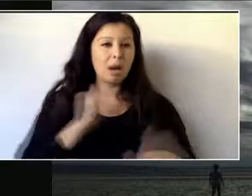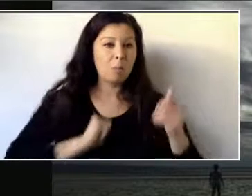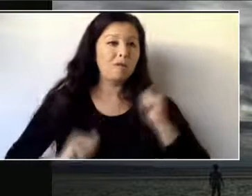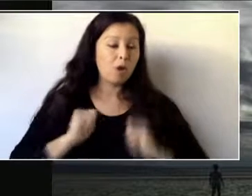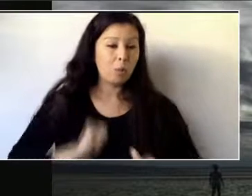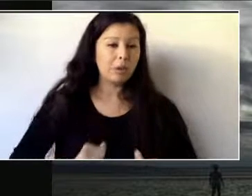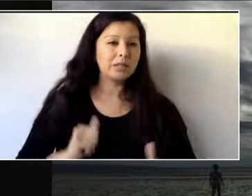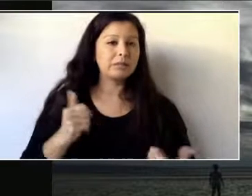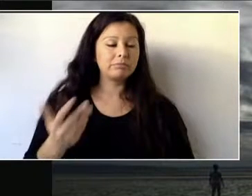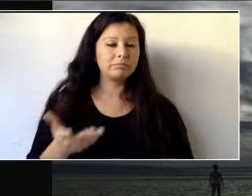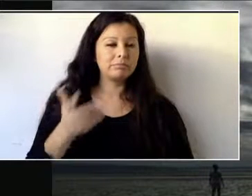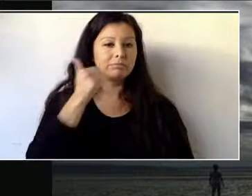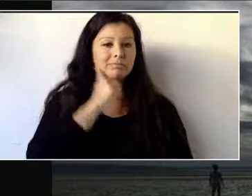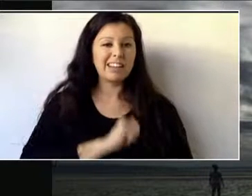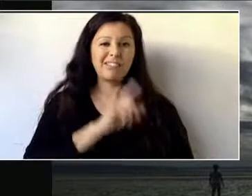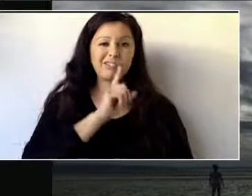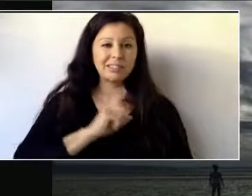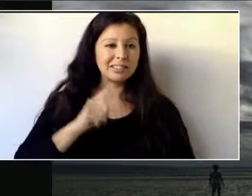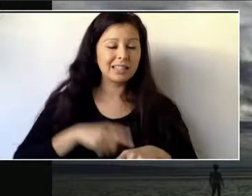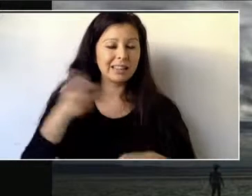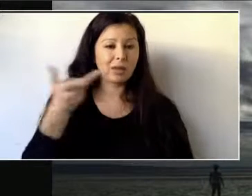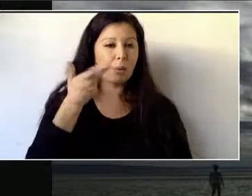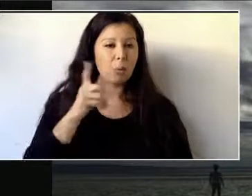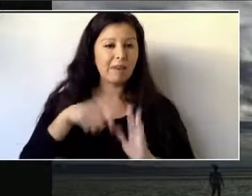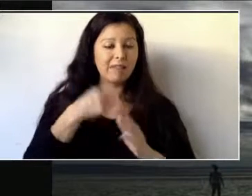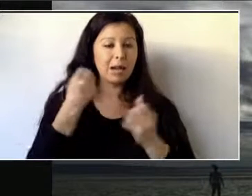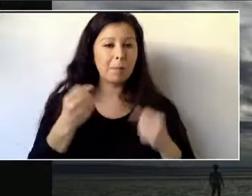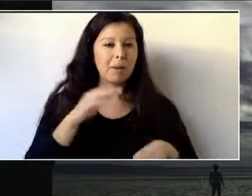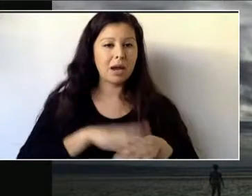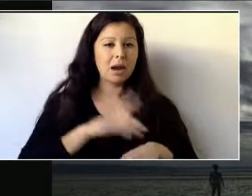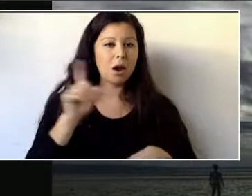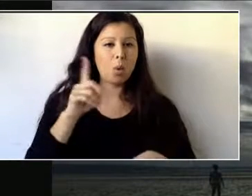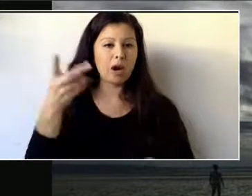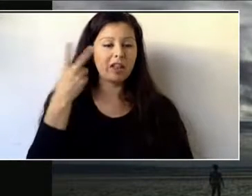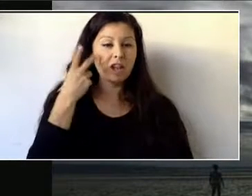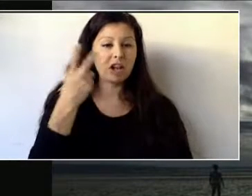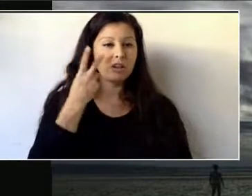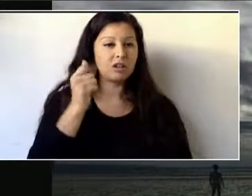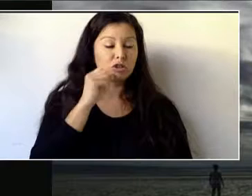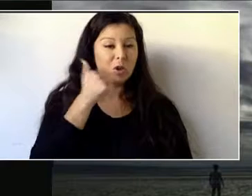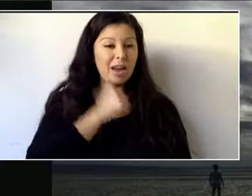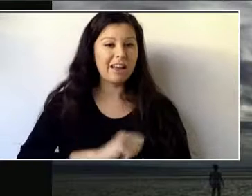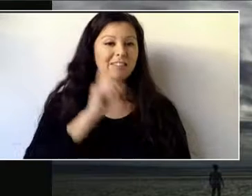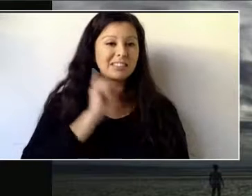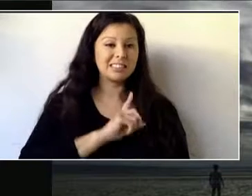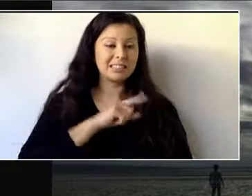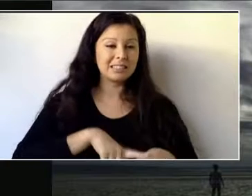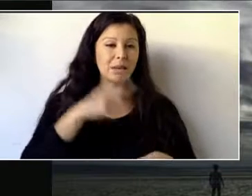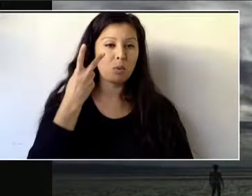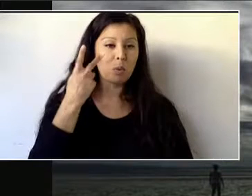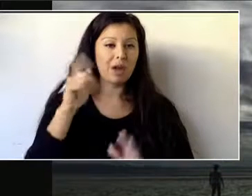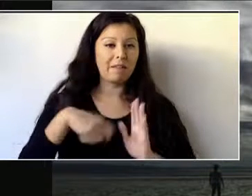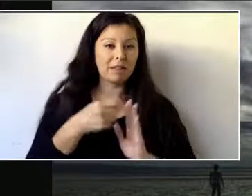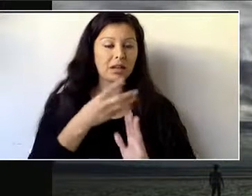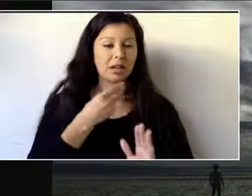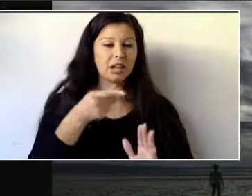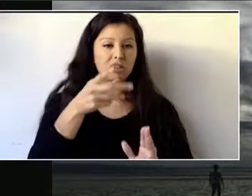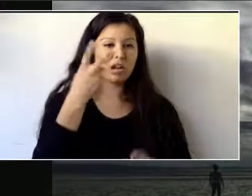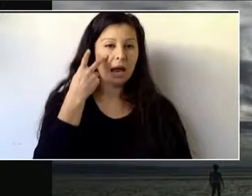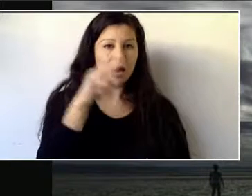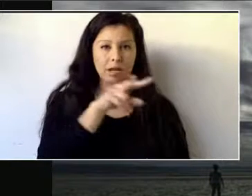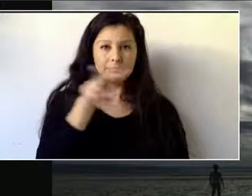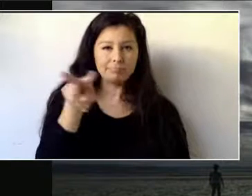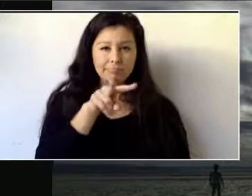performance every single time they watch the film based on where they're looking. So every single time you watch the film and your eye